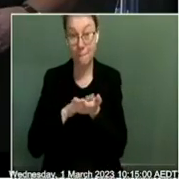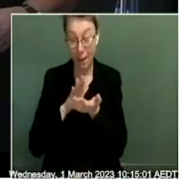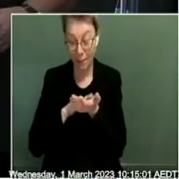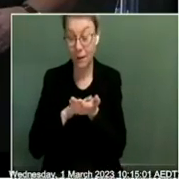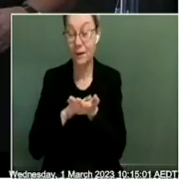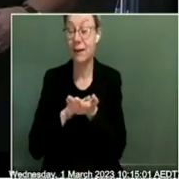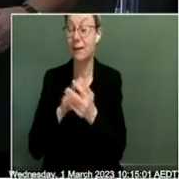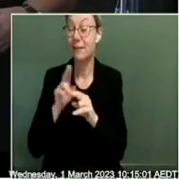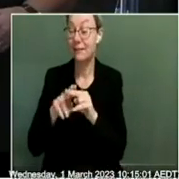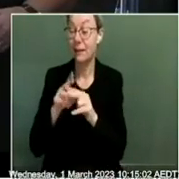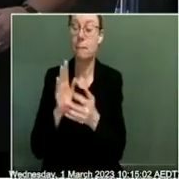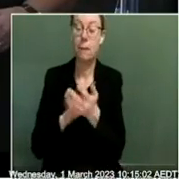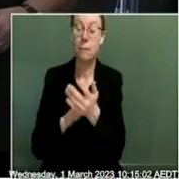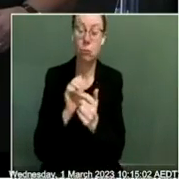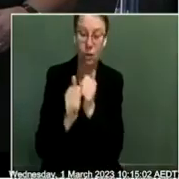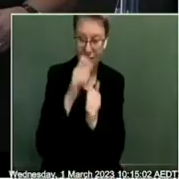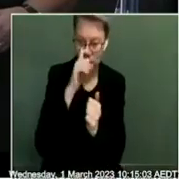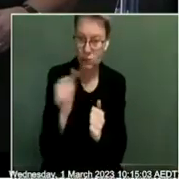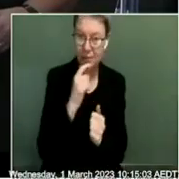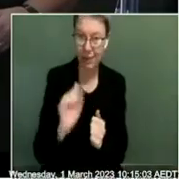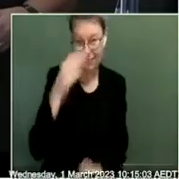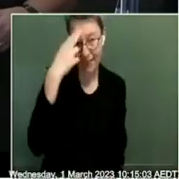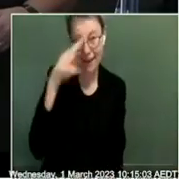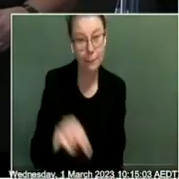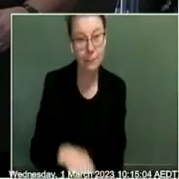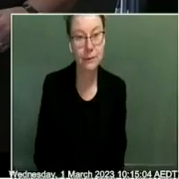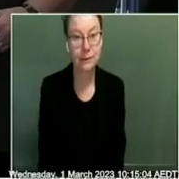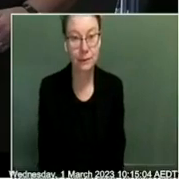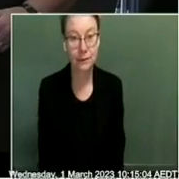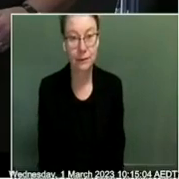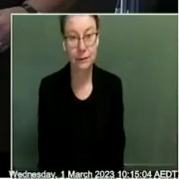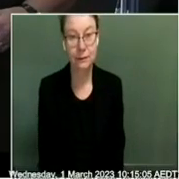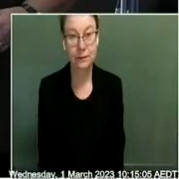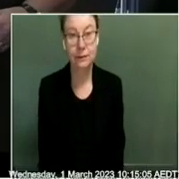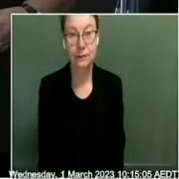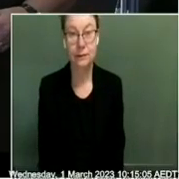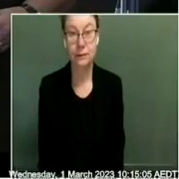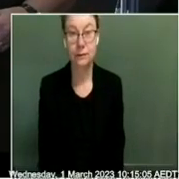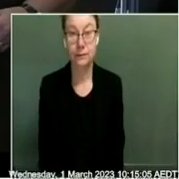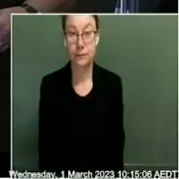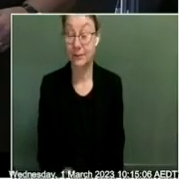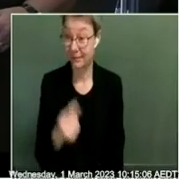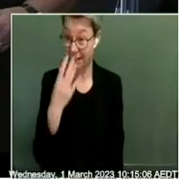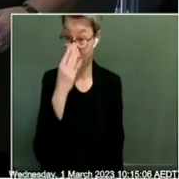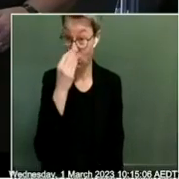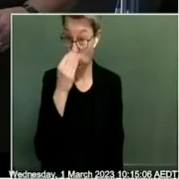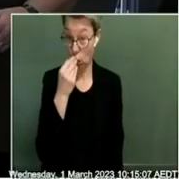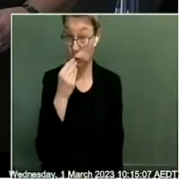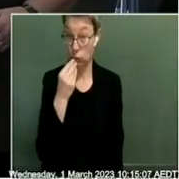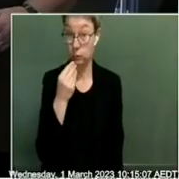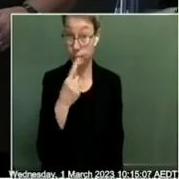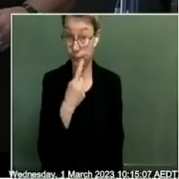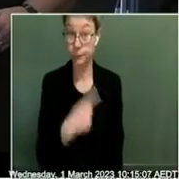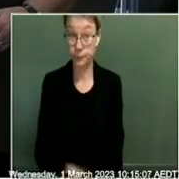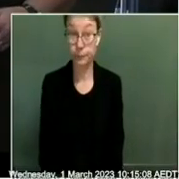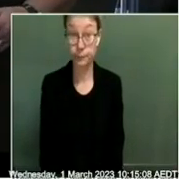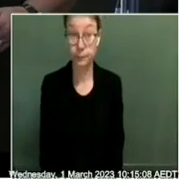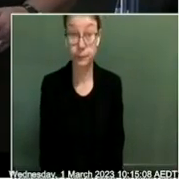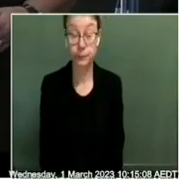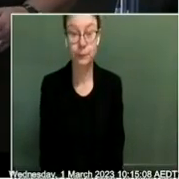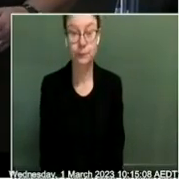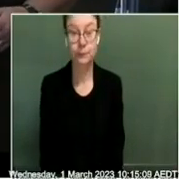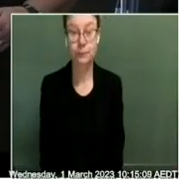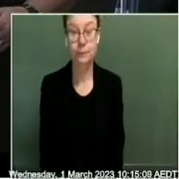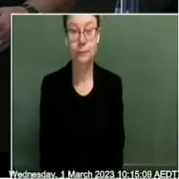for the record. And we've got their photos over here. Yes. So I'd love to acknowledge my